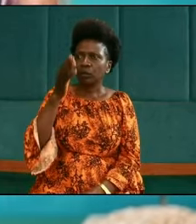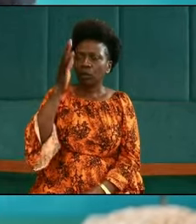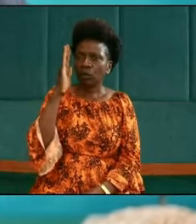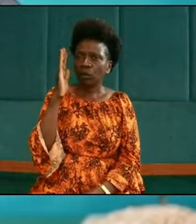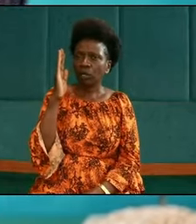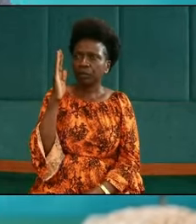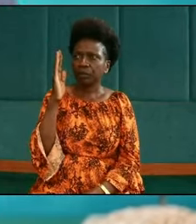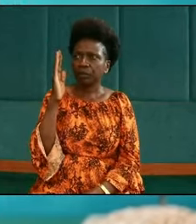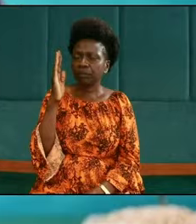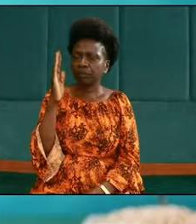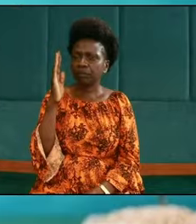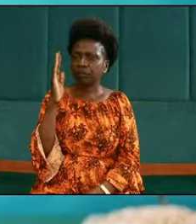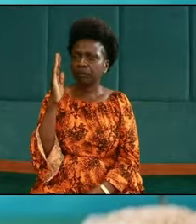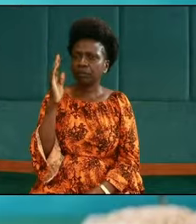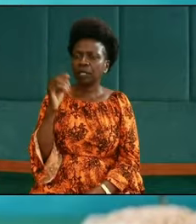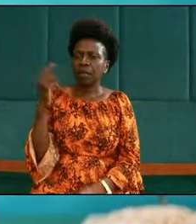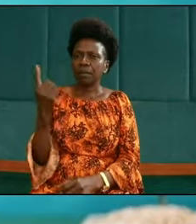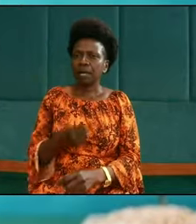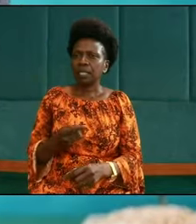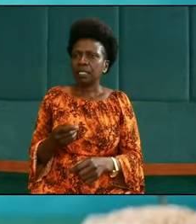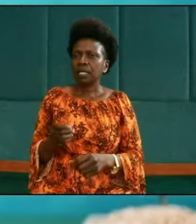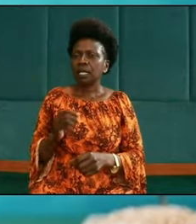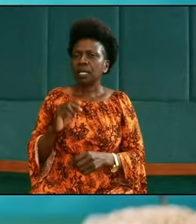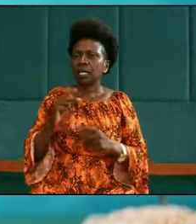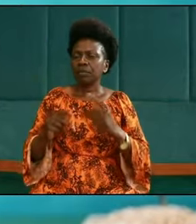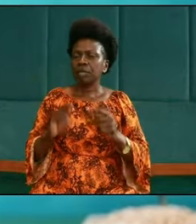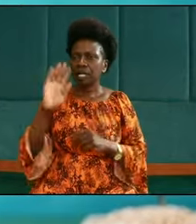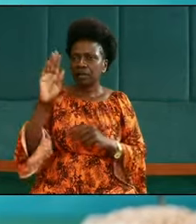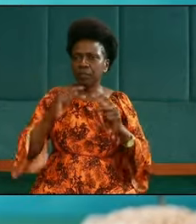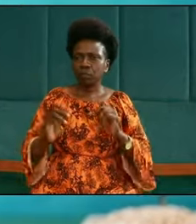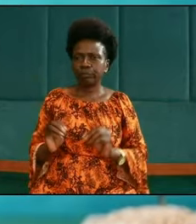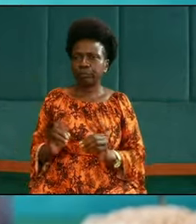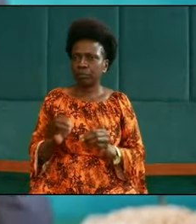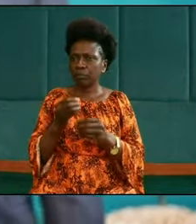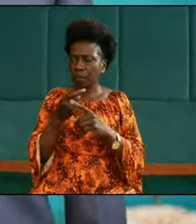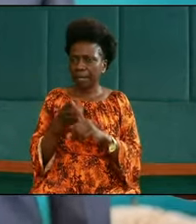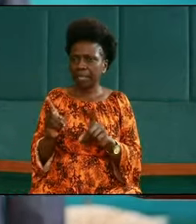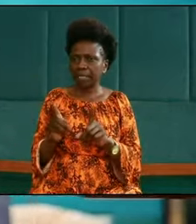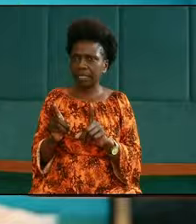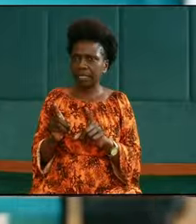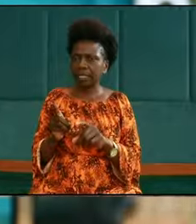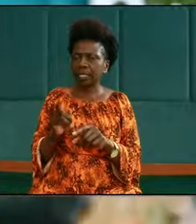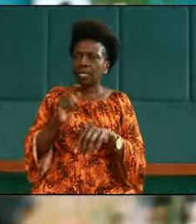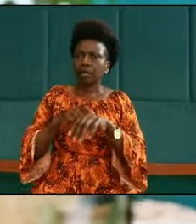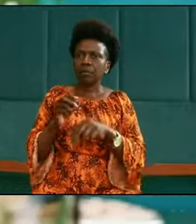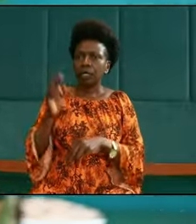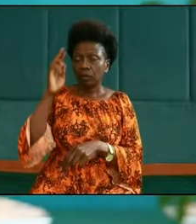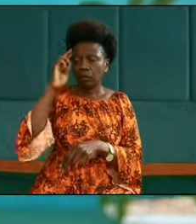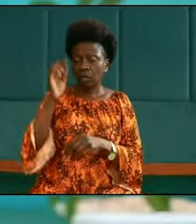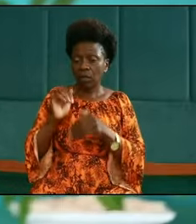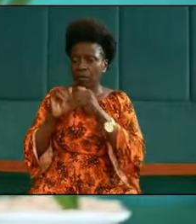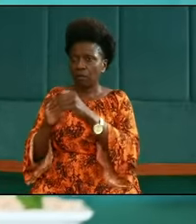his people. Every time they turned back to him, realizing that they were following ways